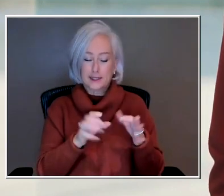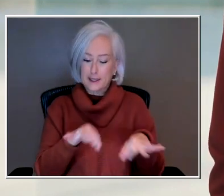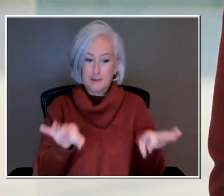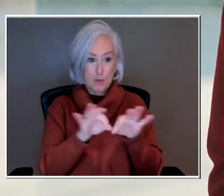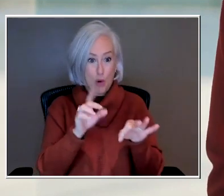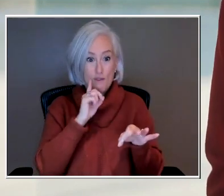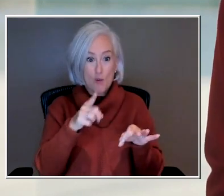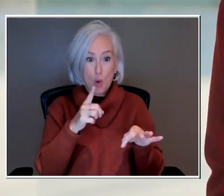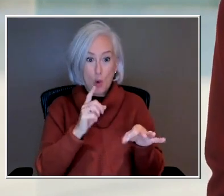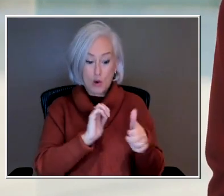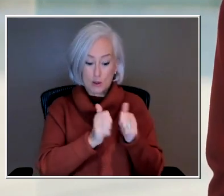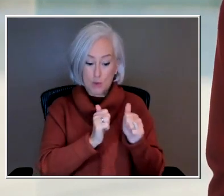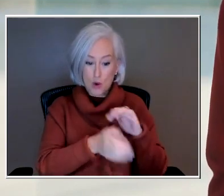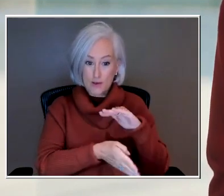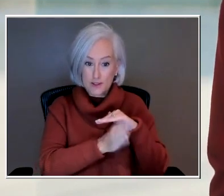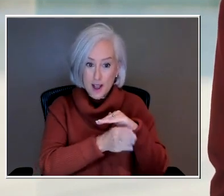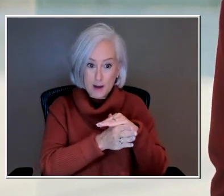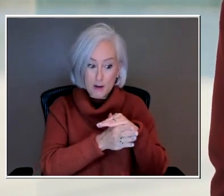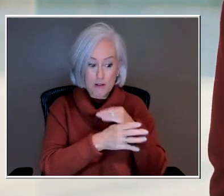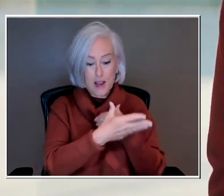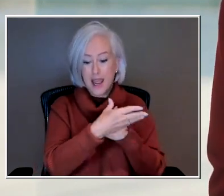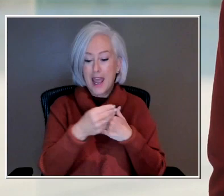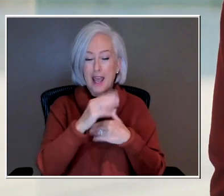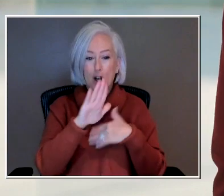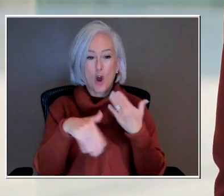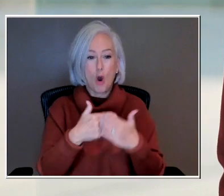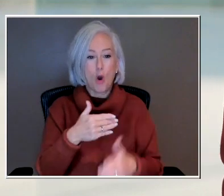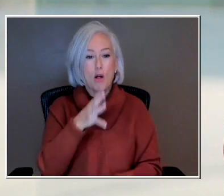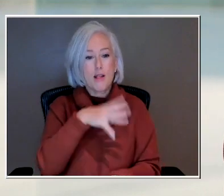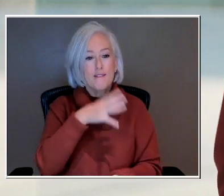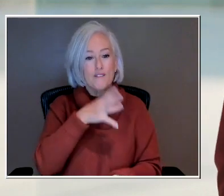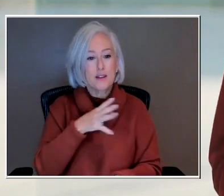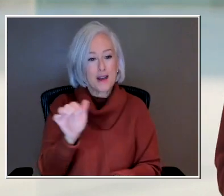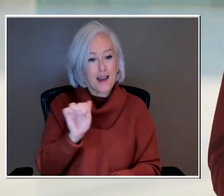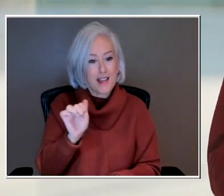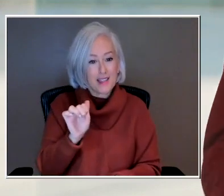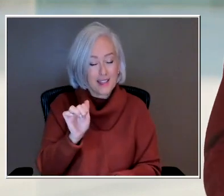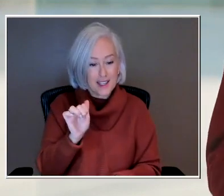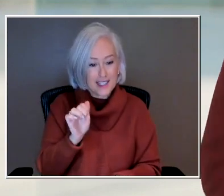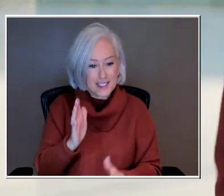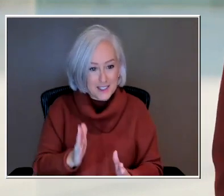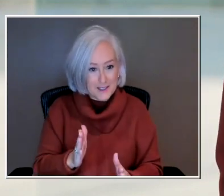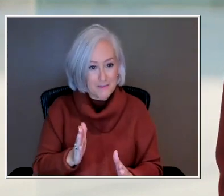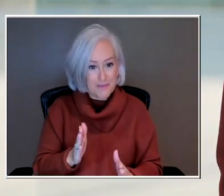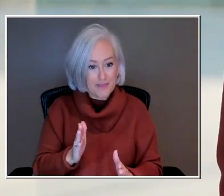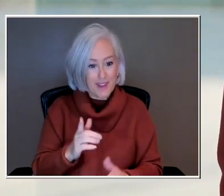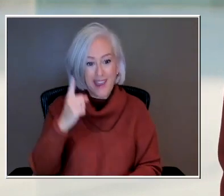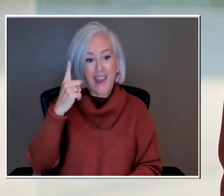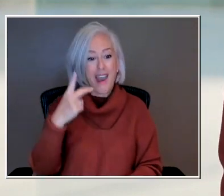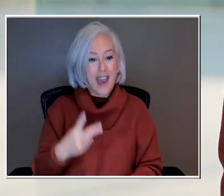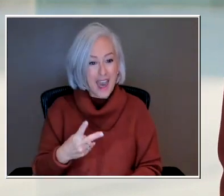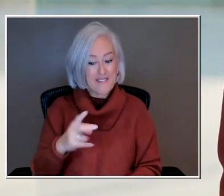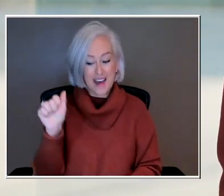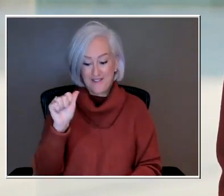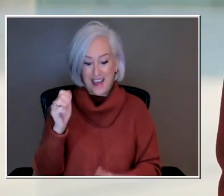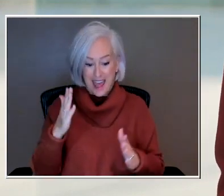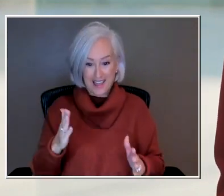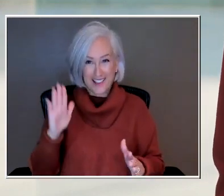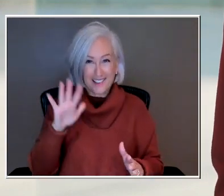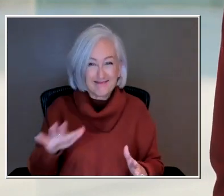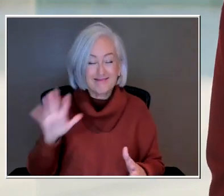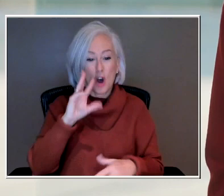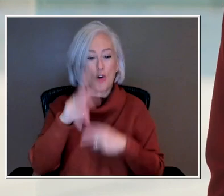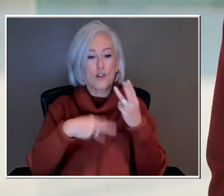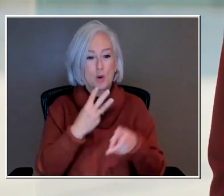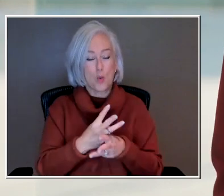ages everywhere. Half of youth athletes are female, and there's so